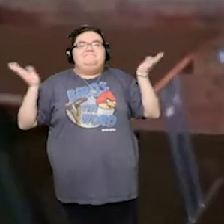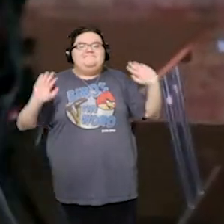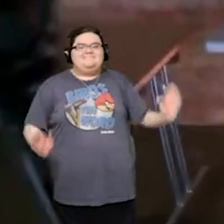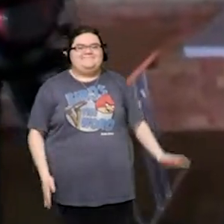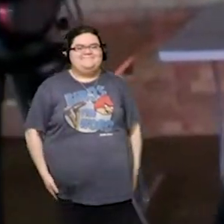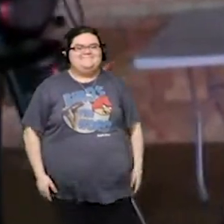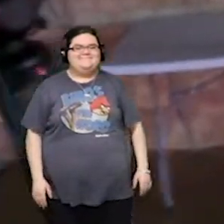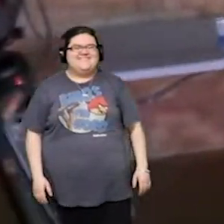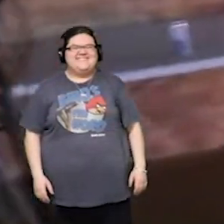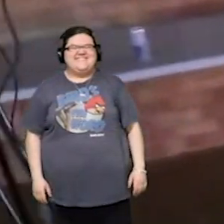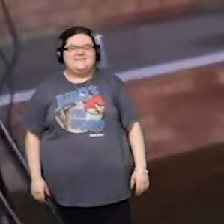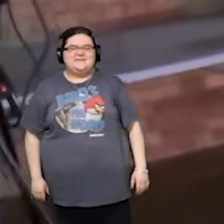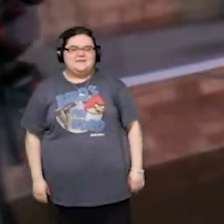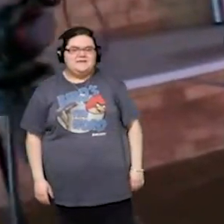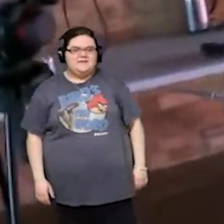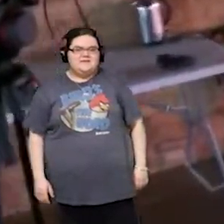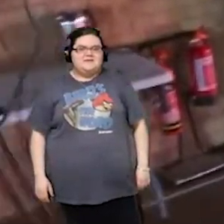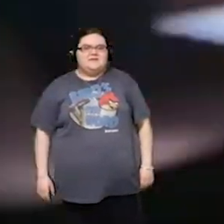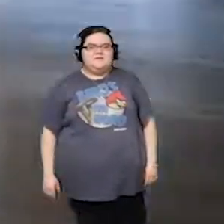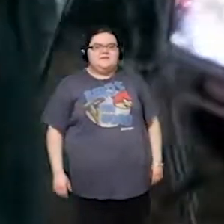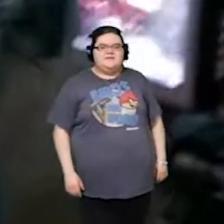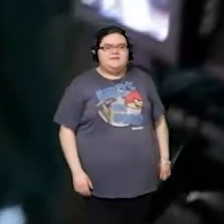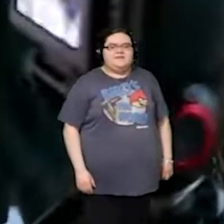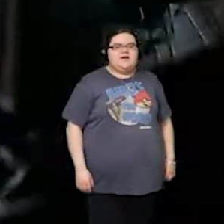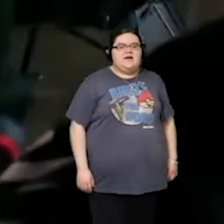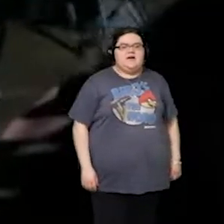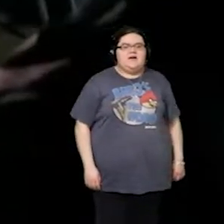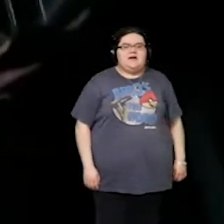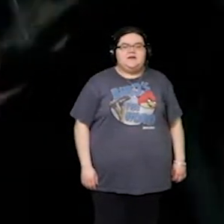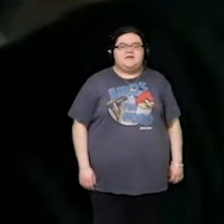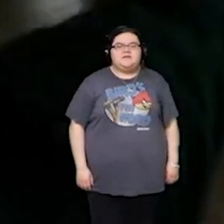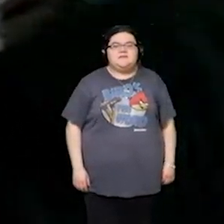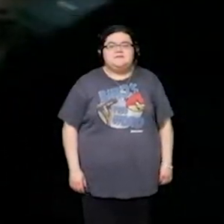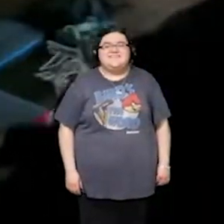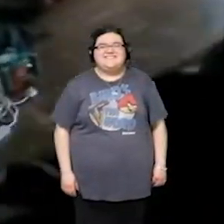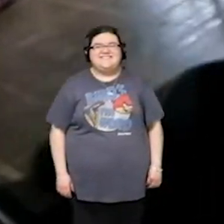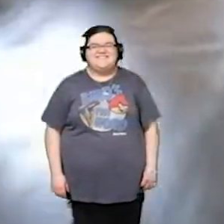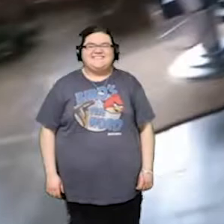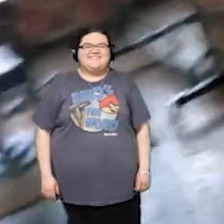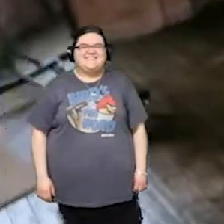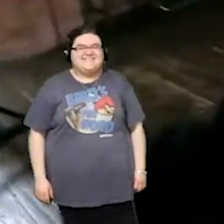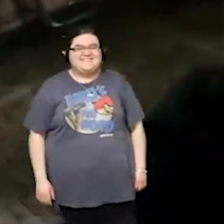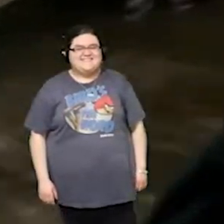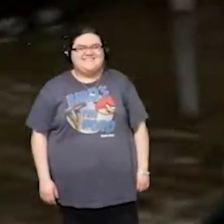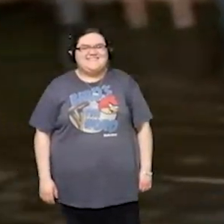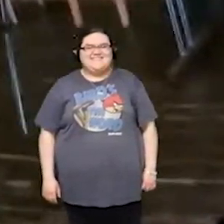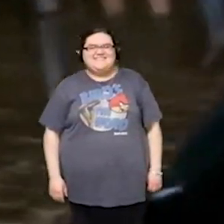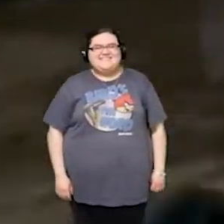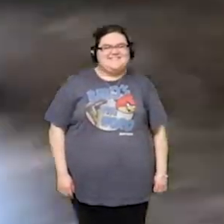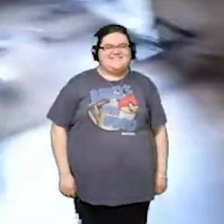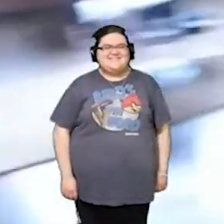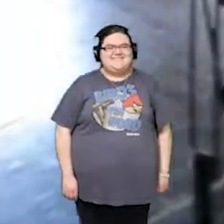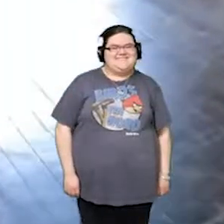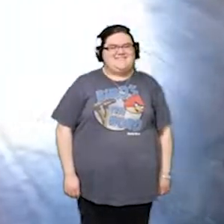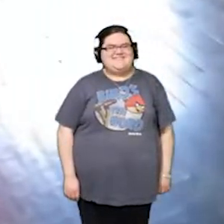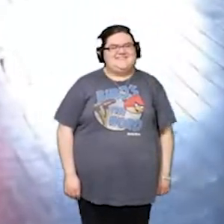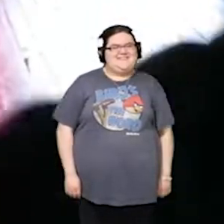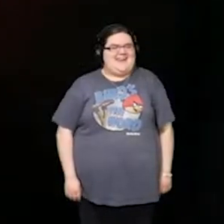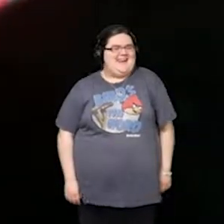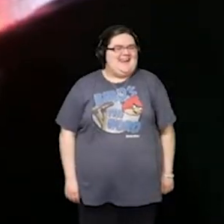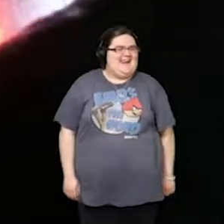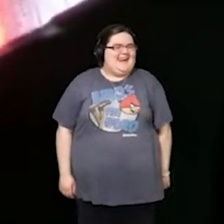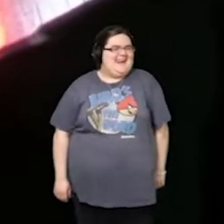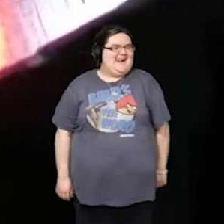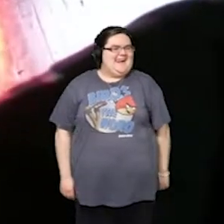the next stage after the cameras and the set is up. So Lucy has now organized the set, and now we're organizing our cameras. In the